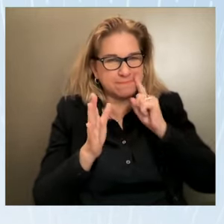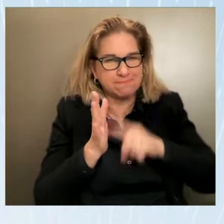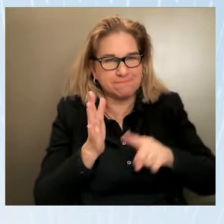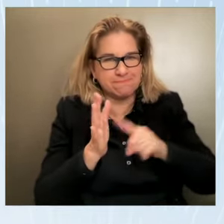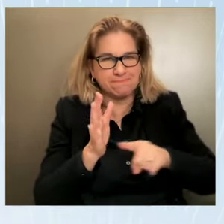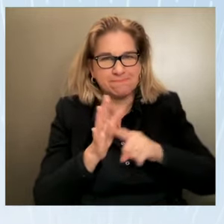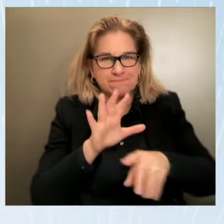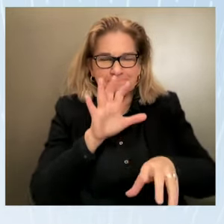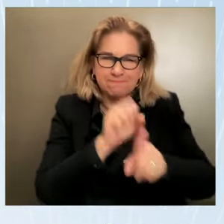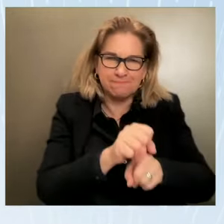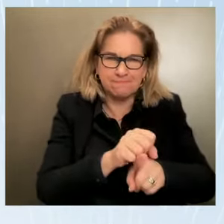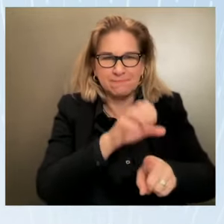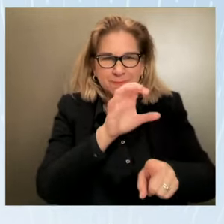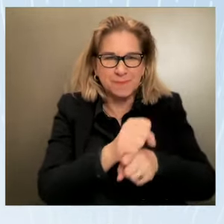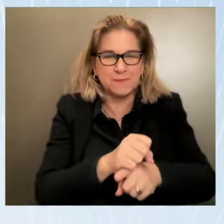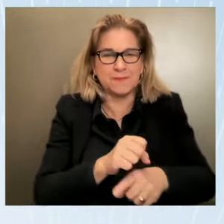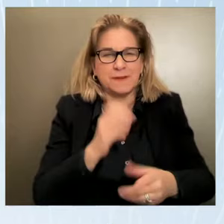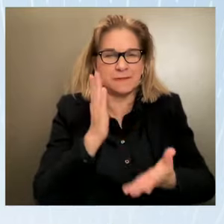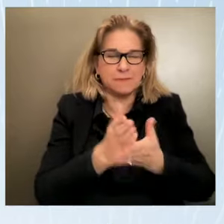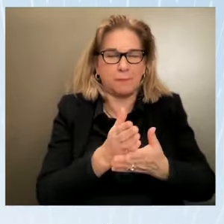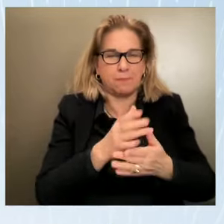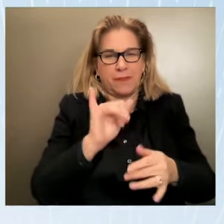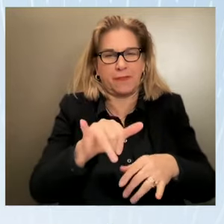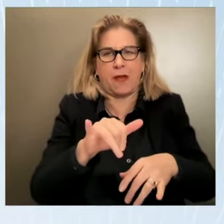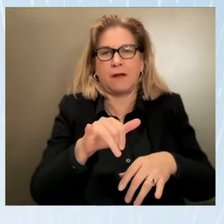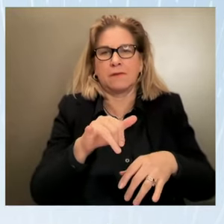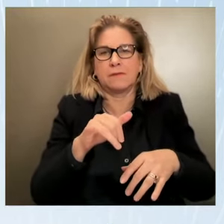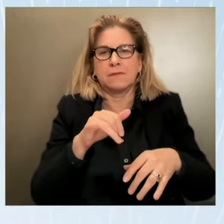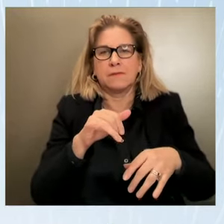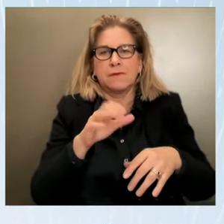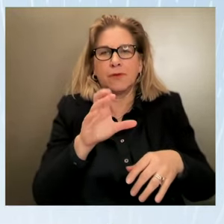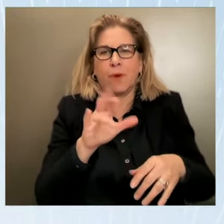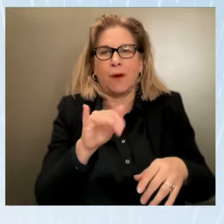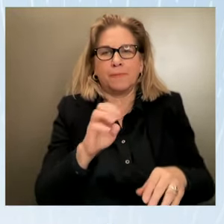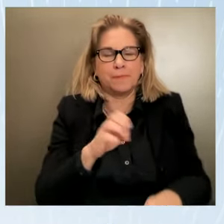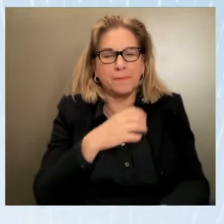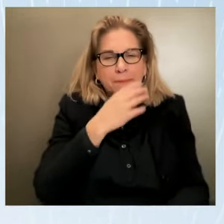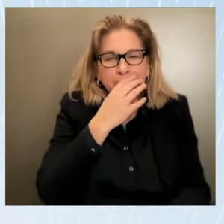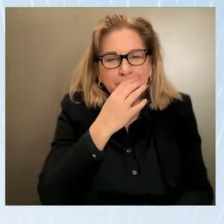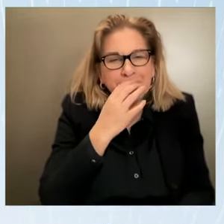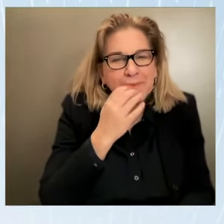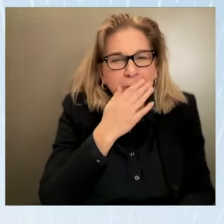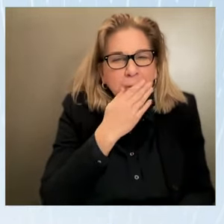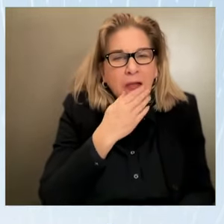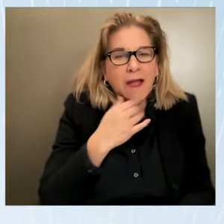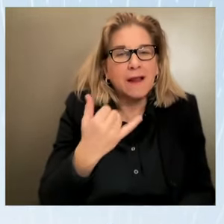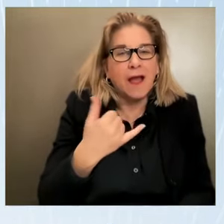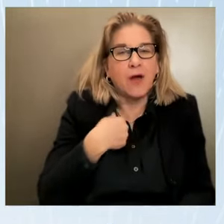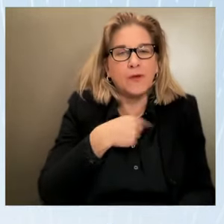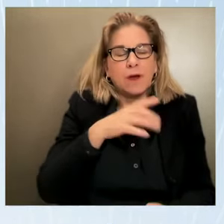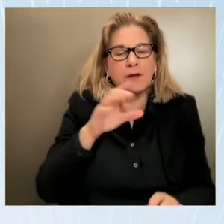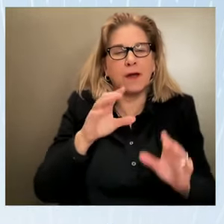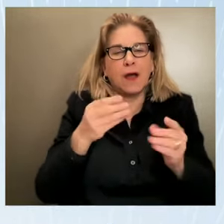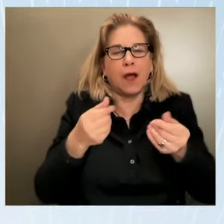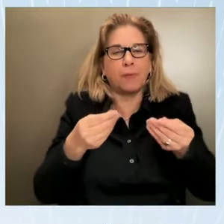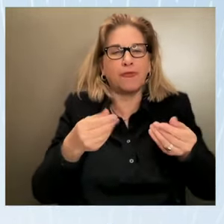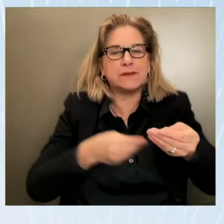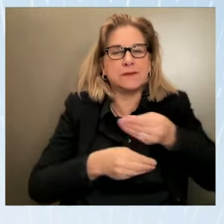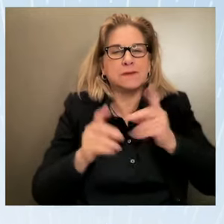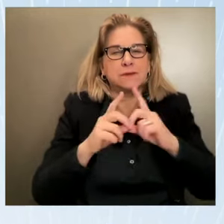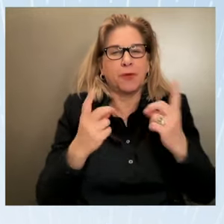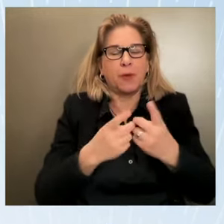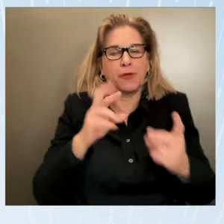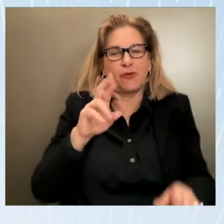Secretary Raimondo, I will touch upon three specific ways that the Department of Commerce is proud to contribute to the work